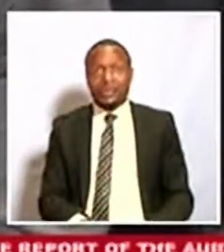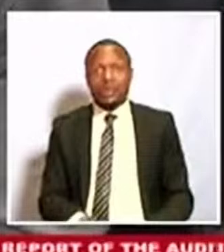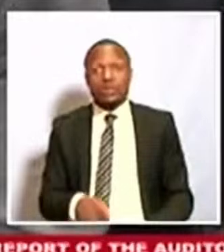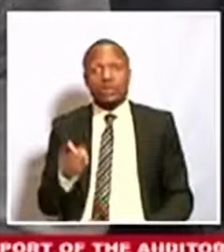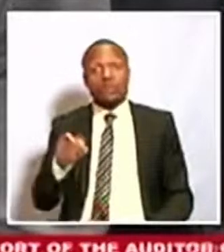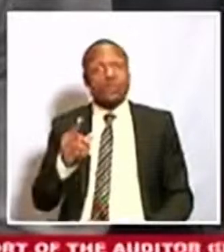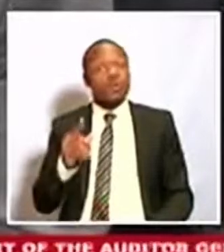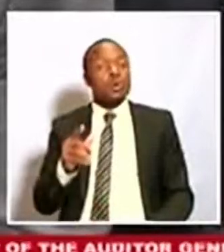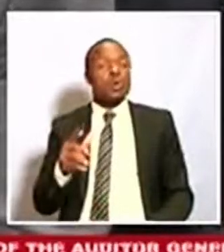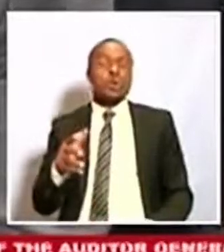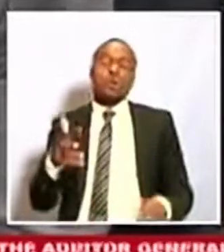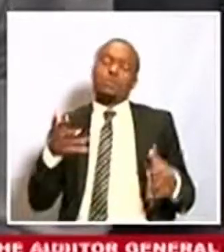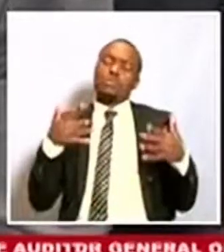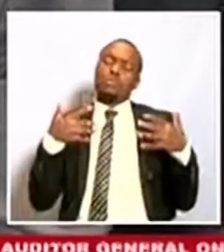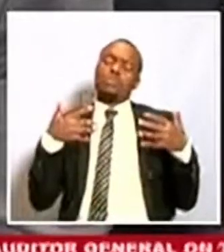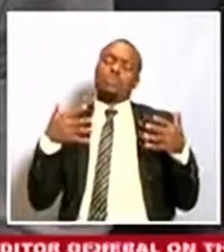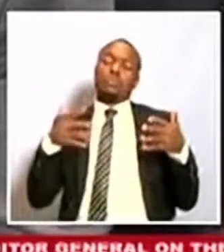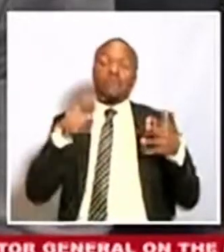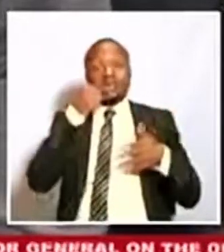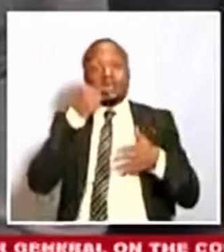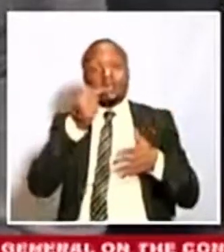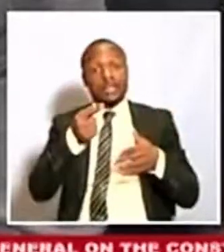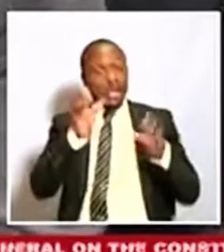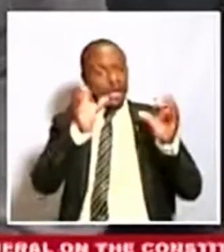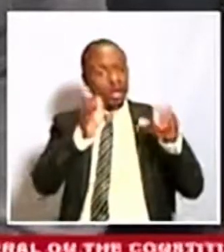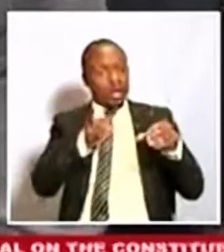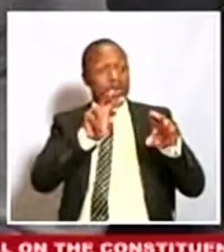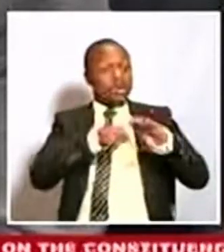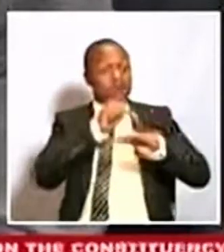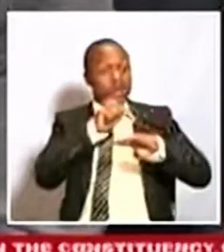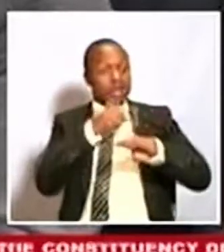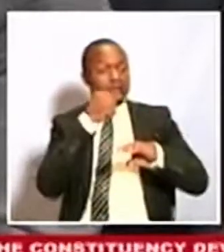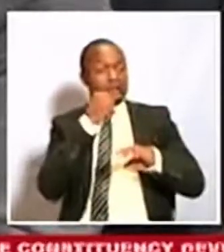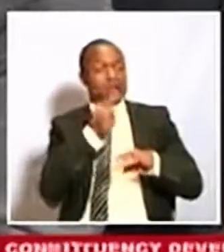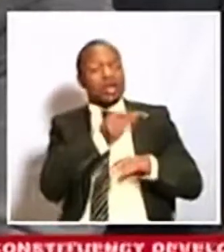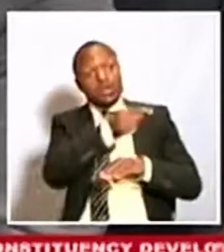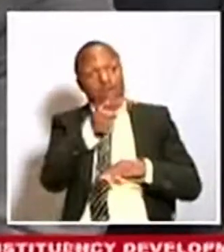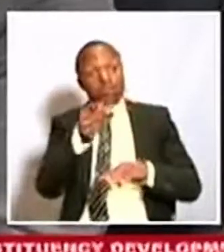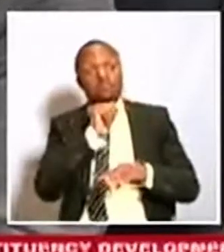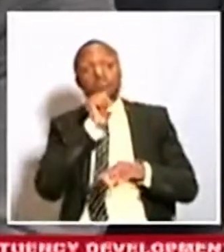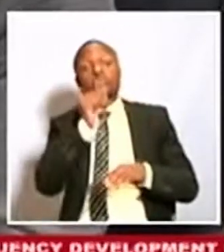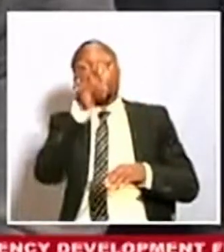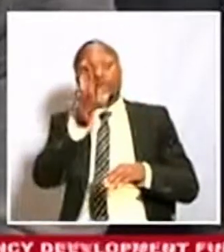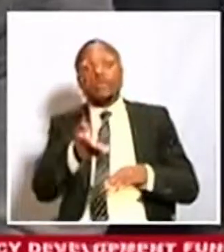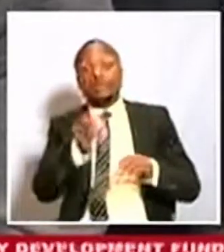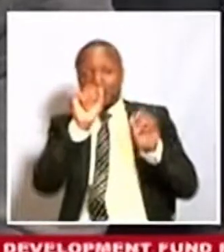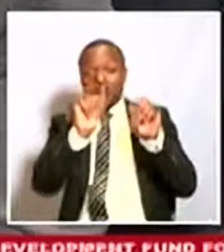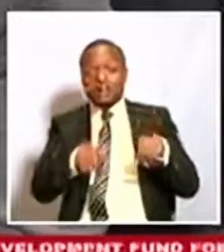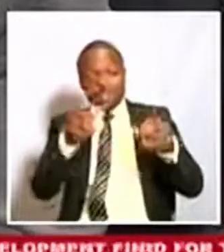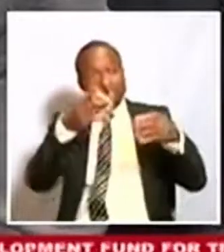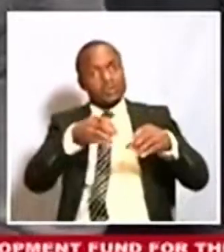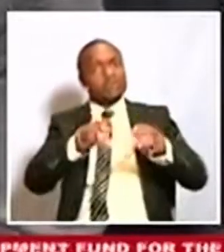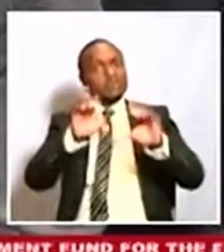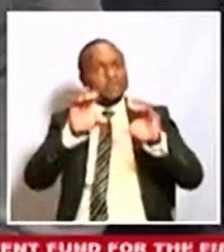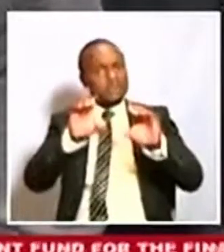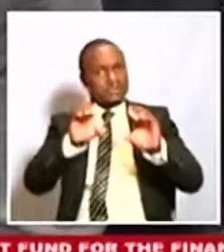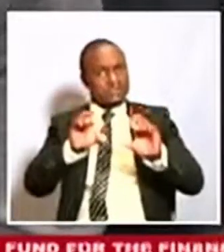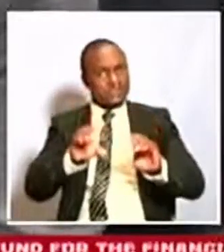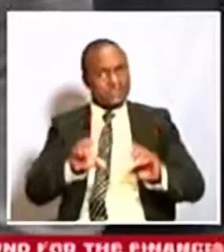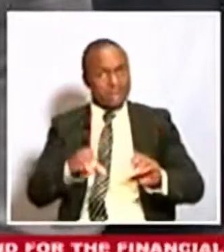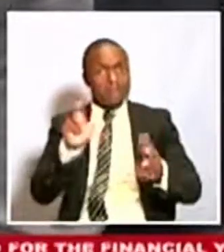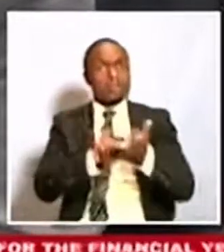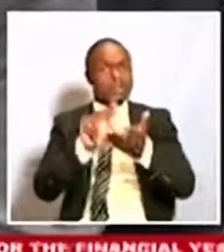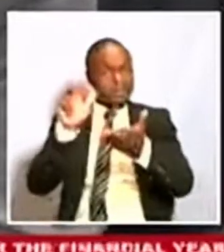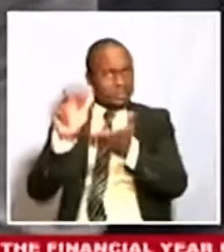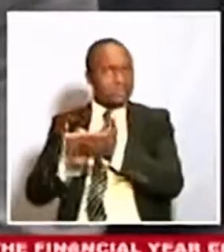even comfortable telling this committee and the nation, say, no, actually we said even those who are not there, let us just go ahead,